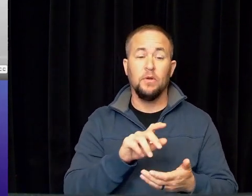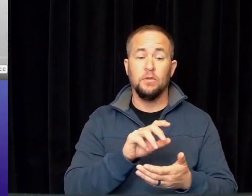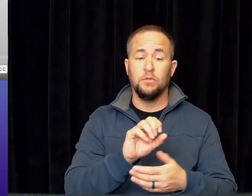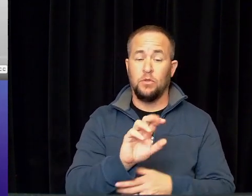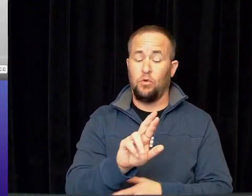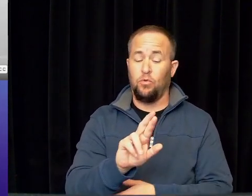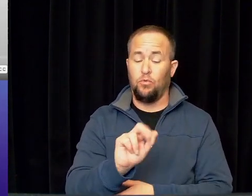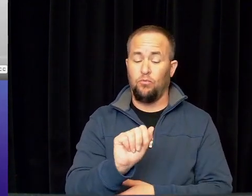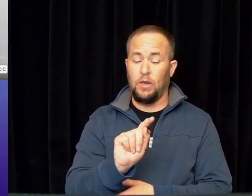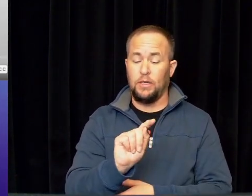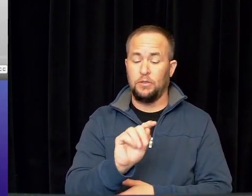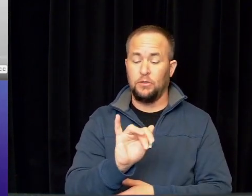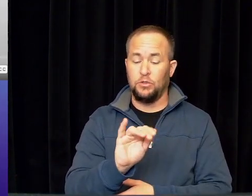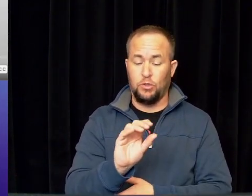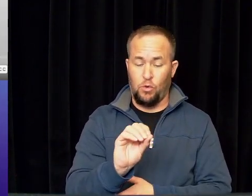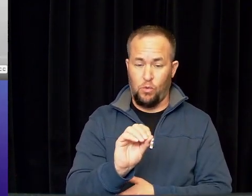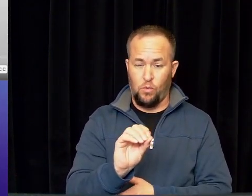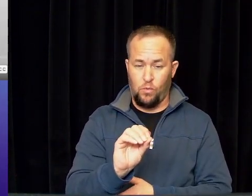ratio